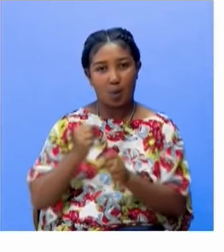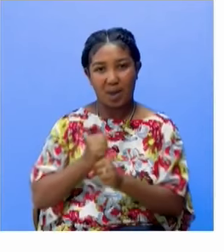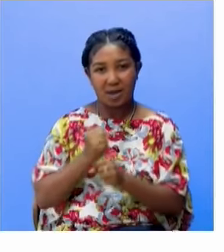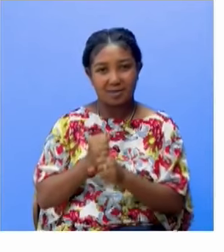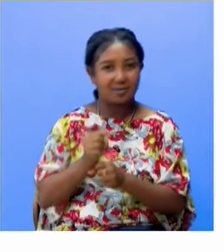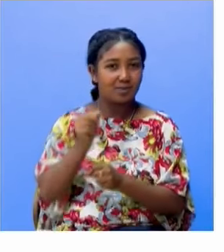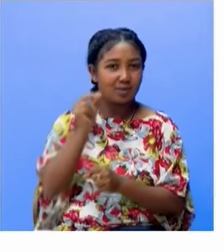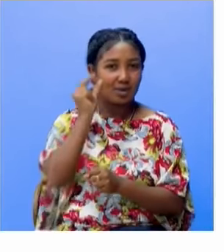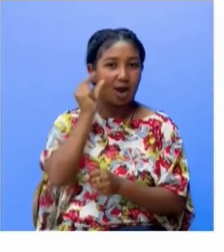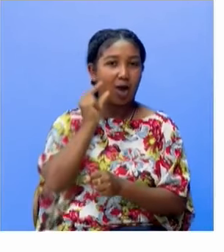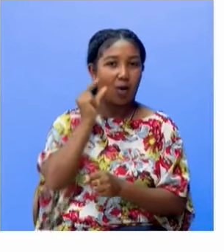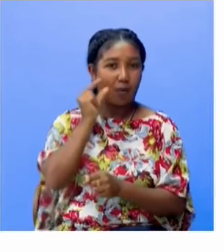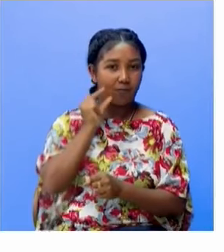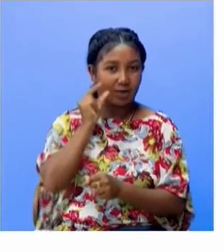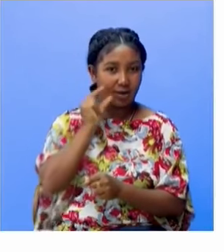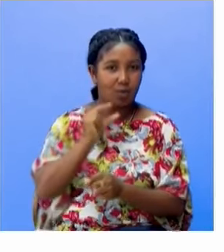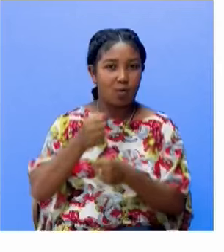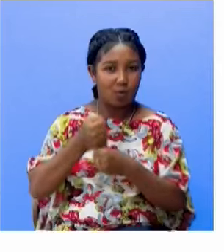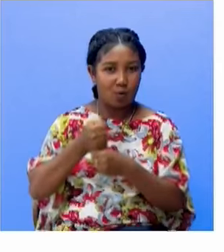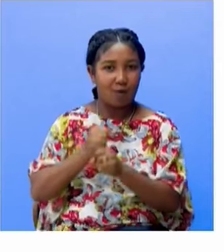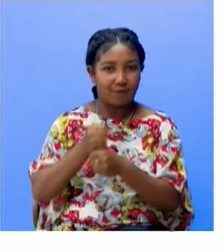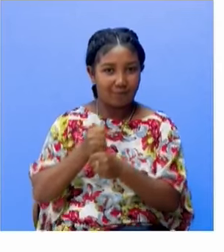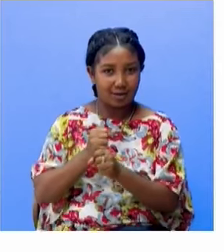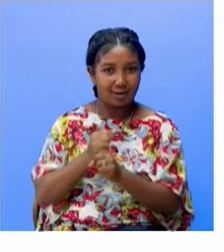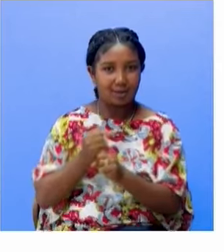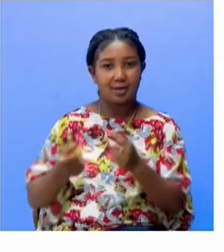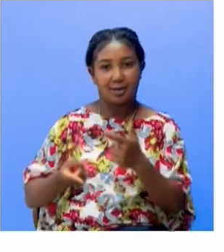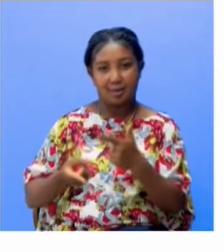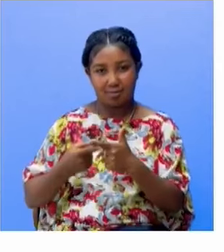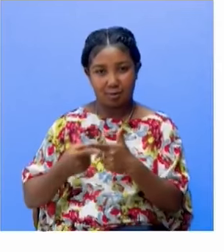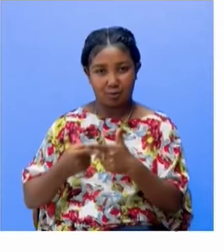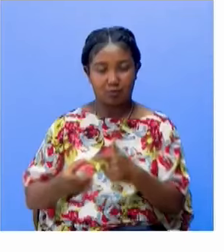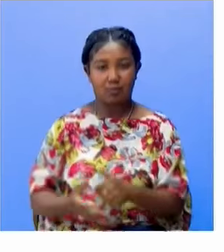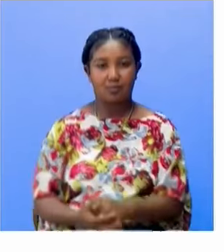My mother made coffee. Number 2.